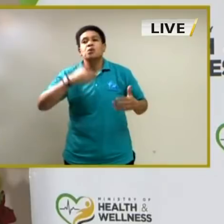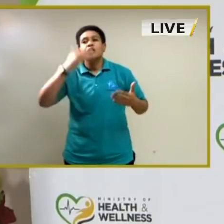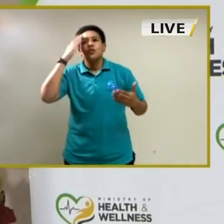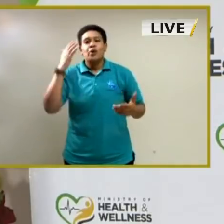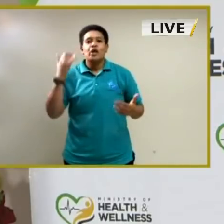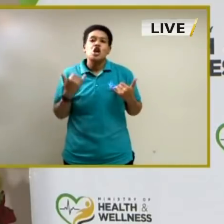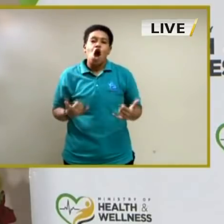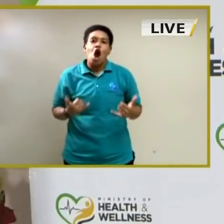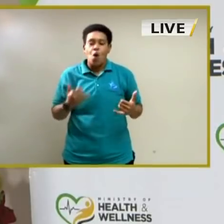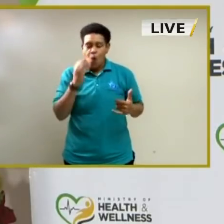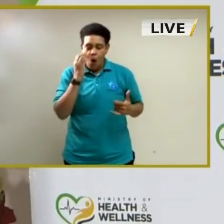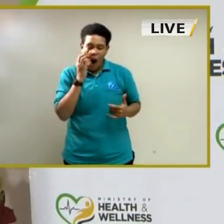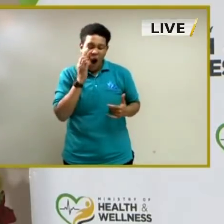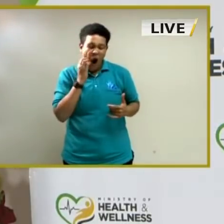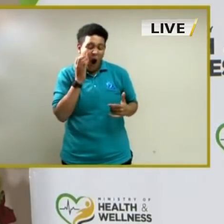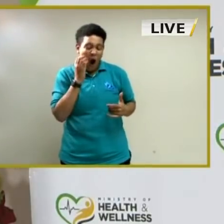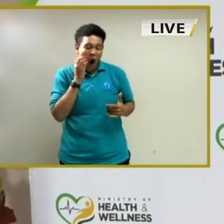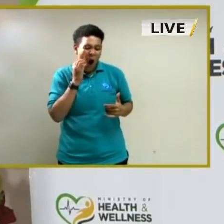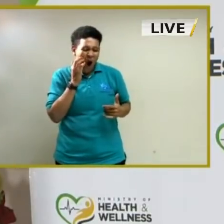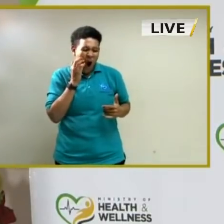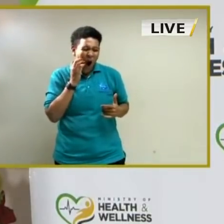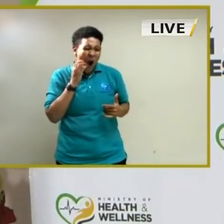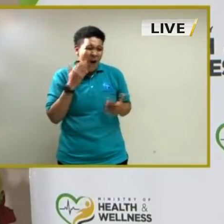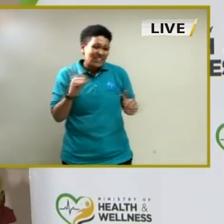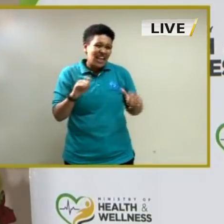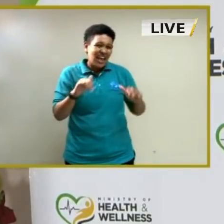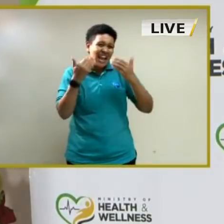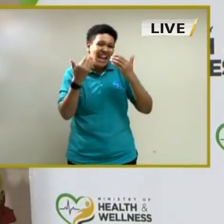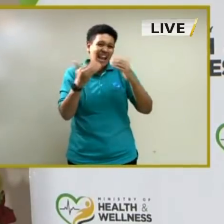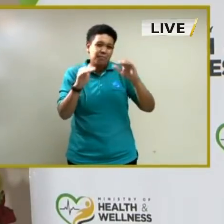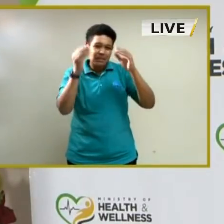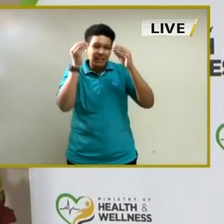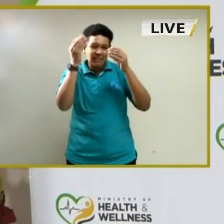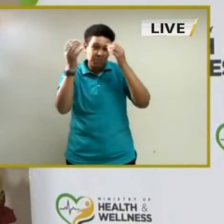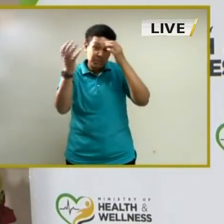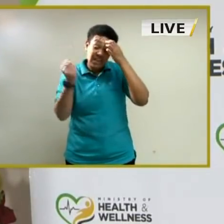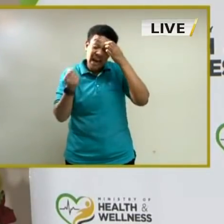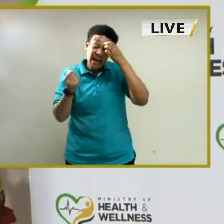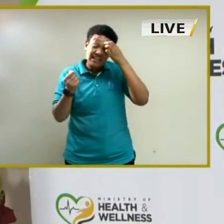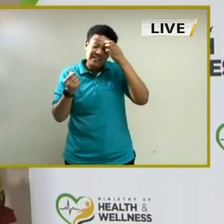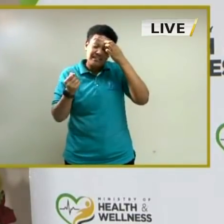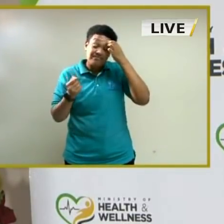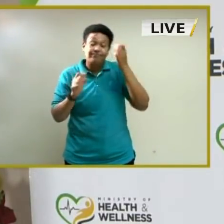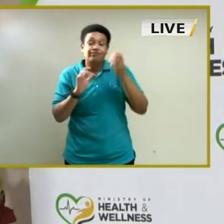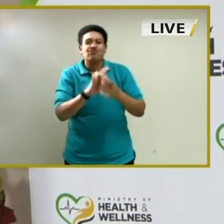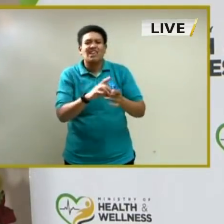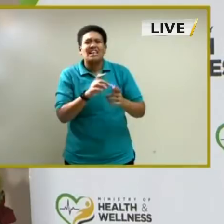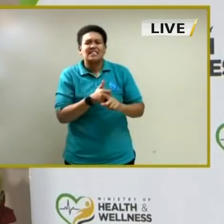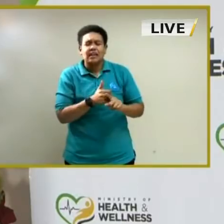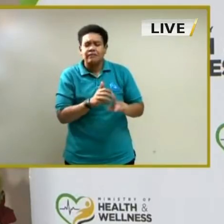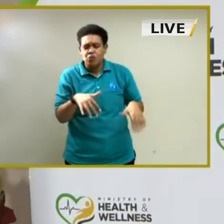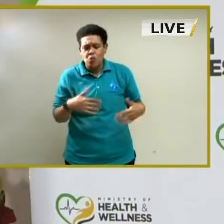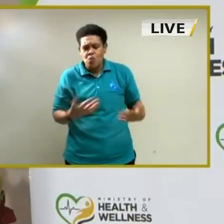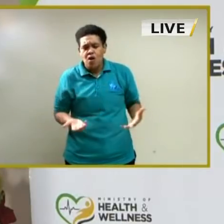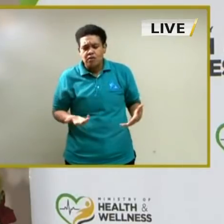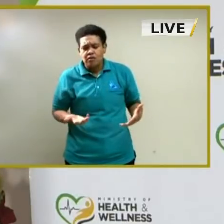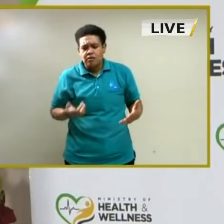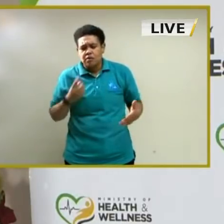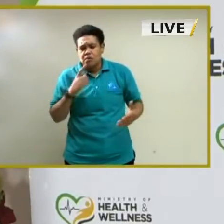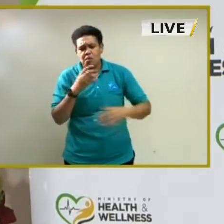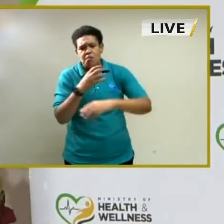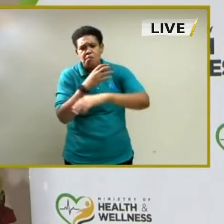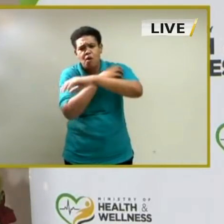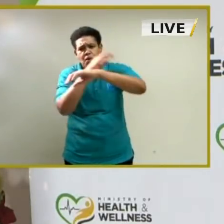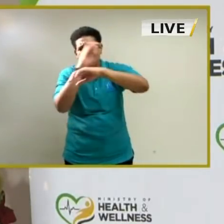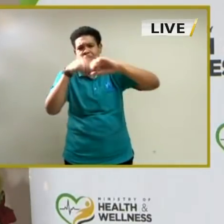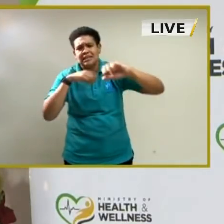now. There's still limited information related to probably percent